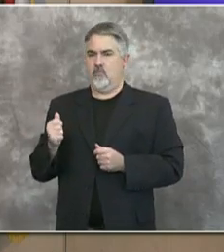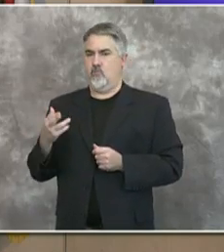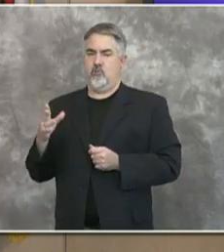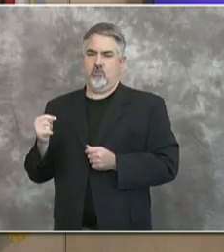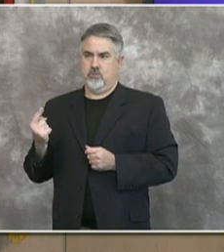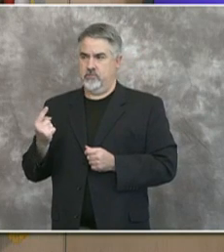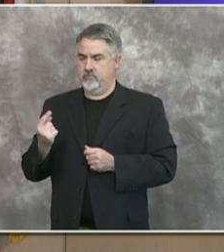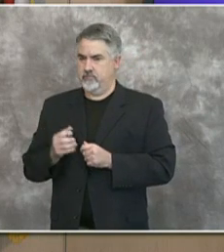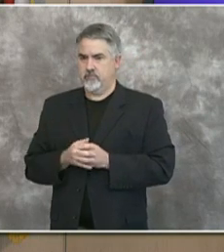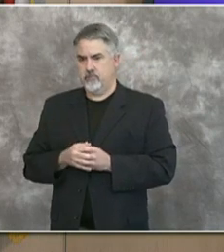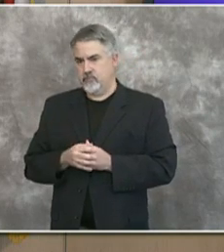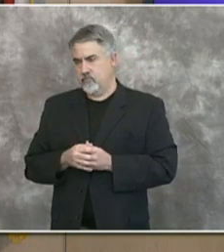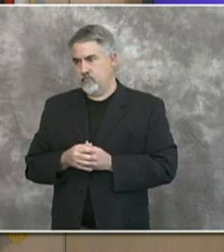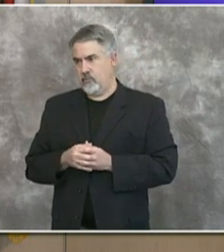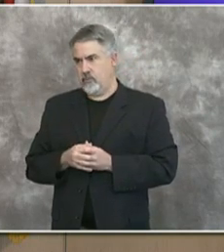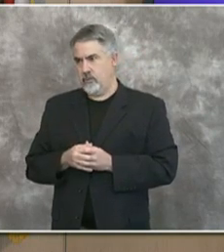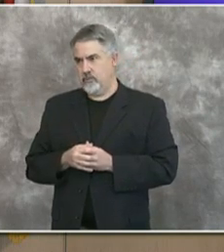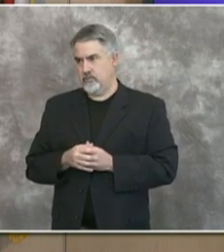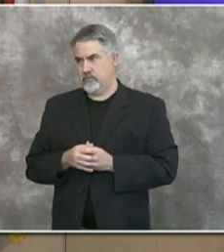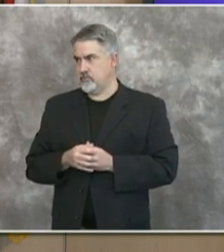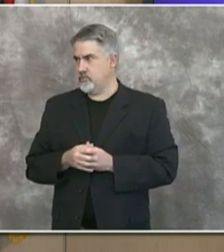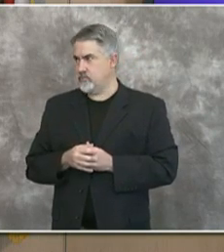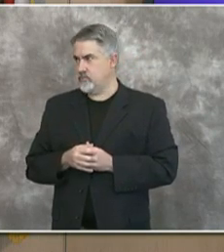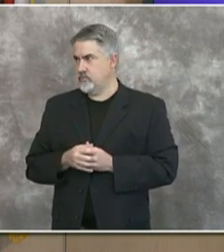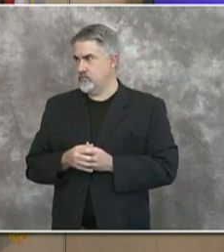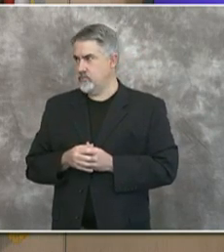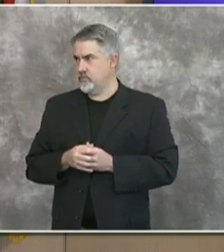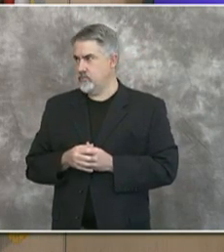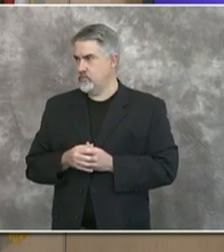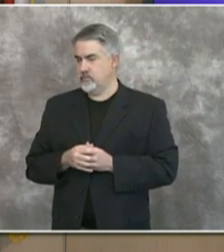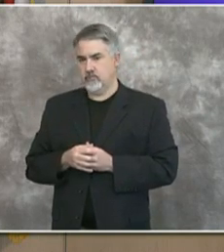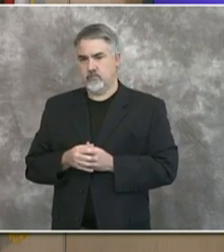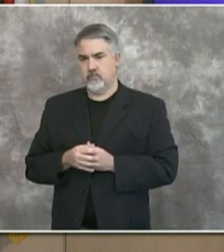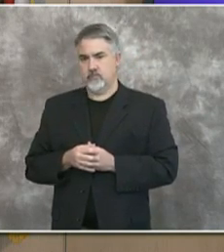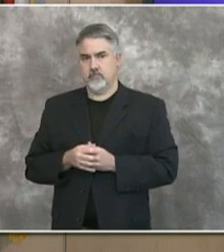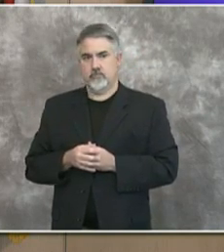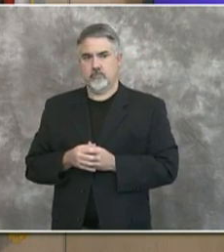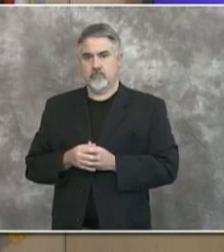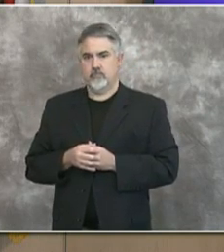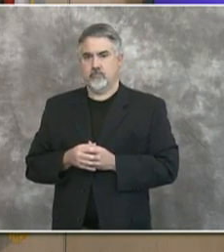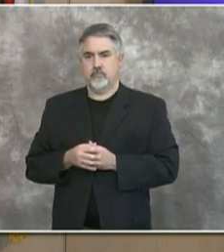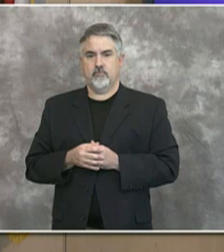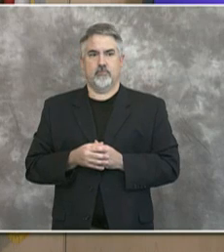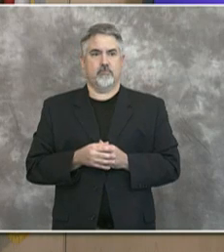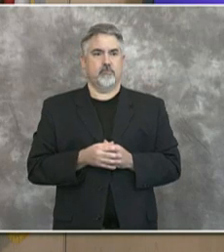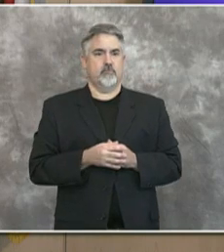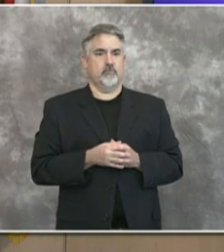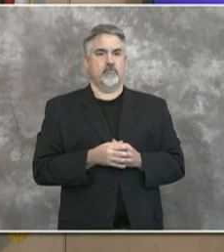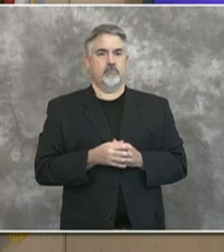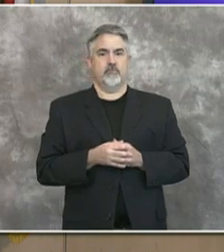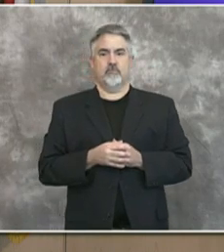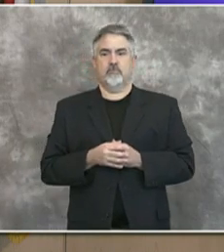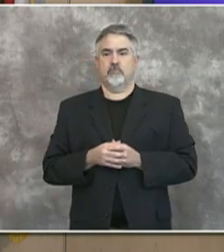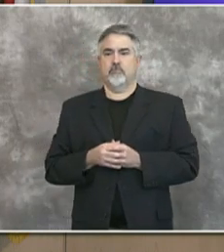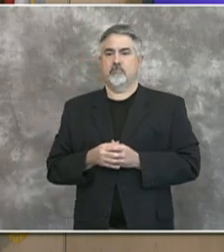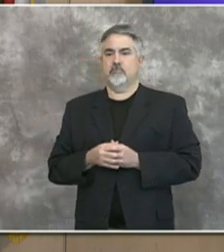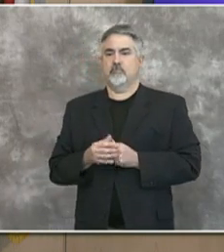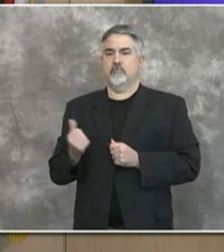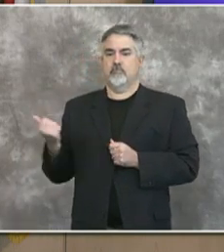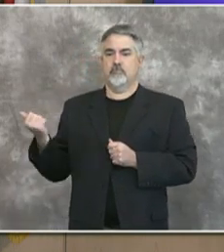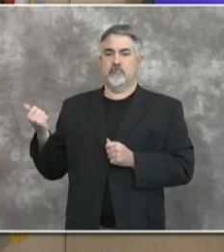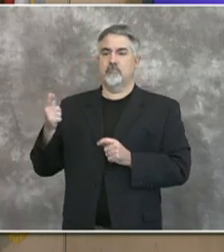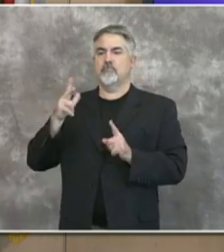Wooten, interesting you mentioned the drive-through testing sites that are coming, the 2 that are coming, as well as the